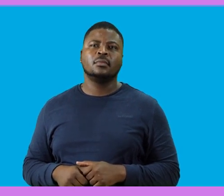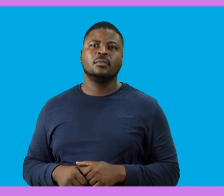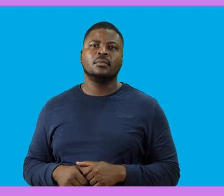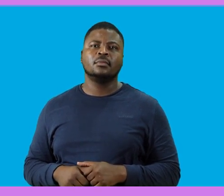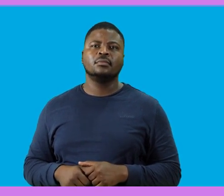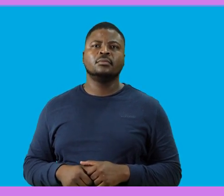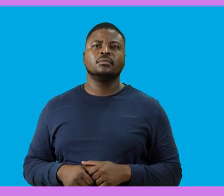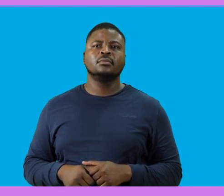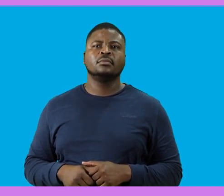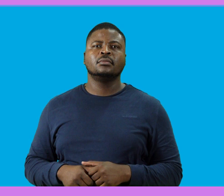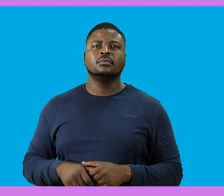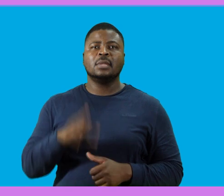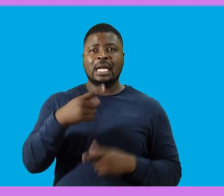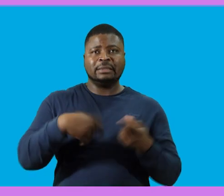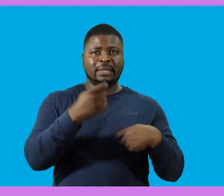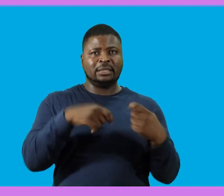is the